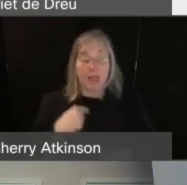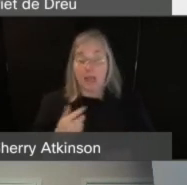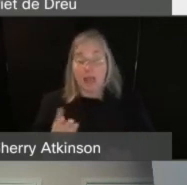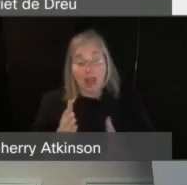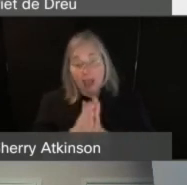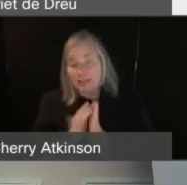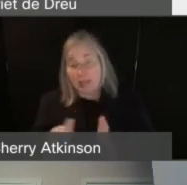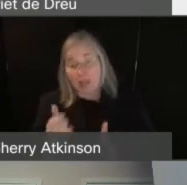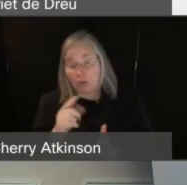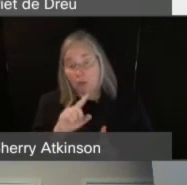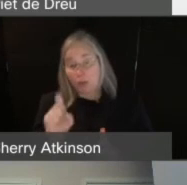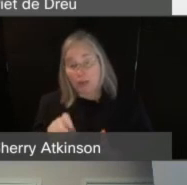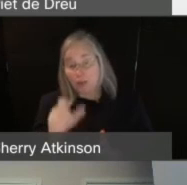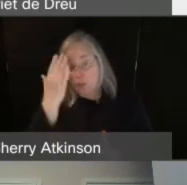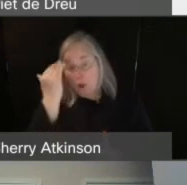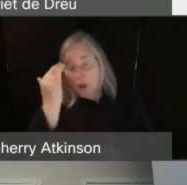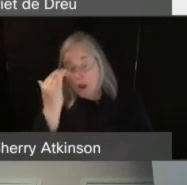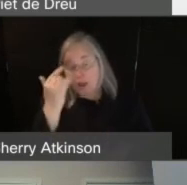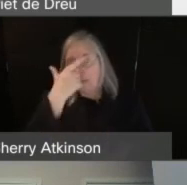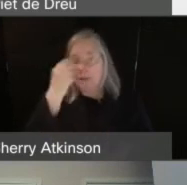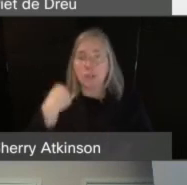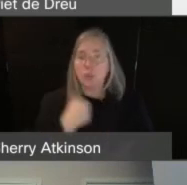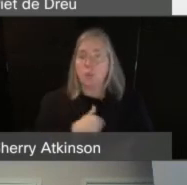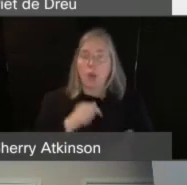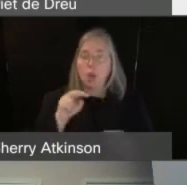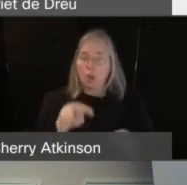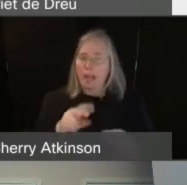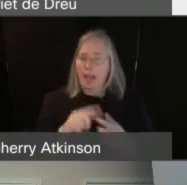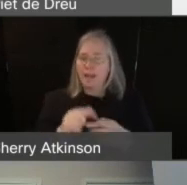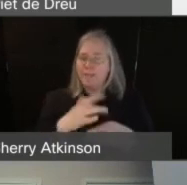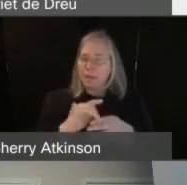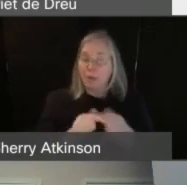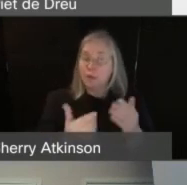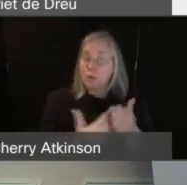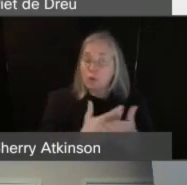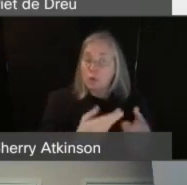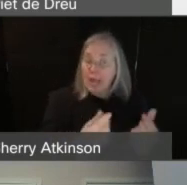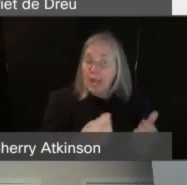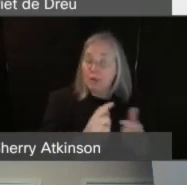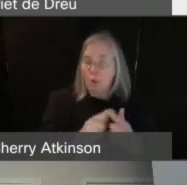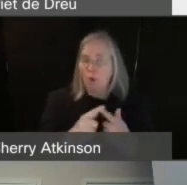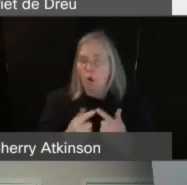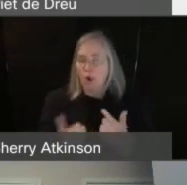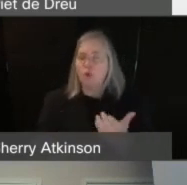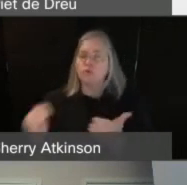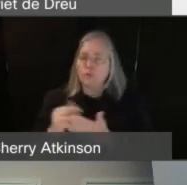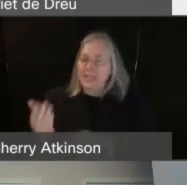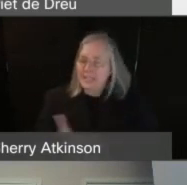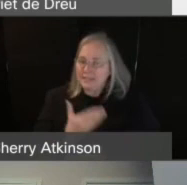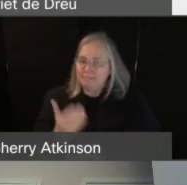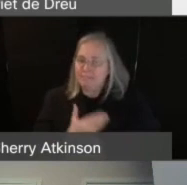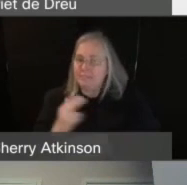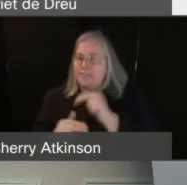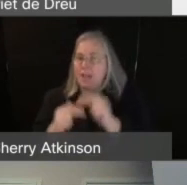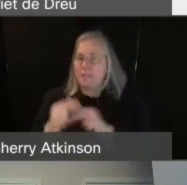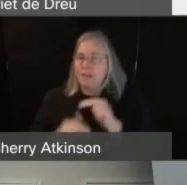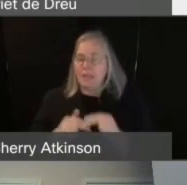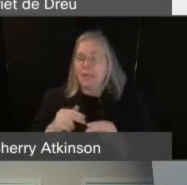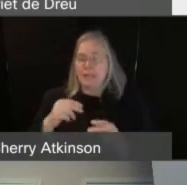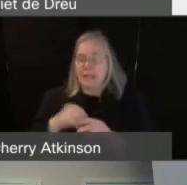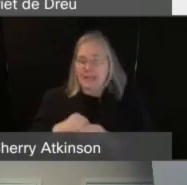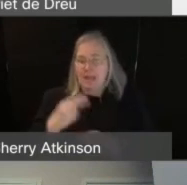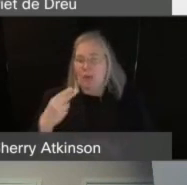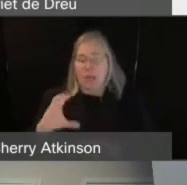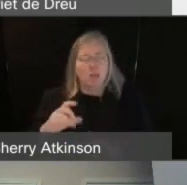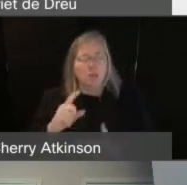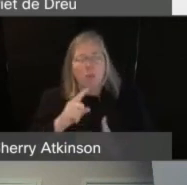the availability of new land or redevelopment in Howard County. So what are some of those factors?